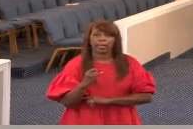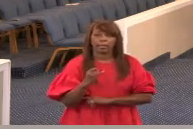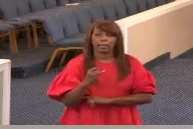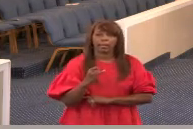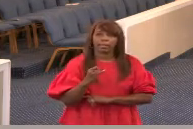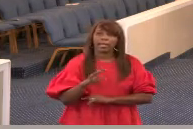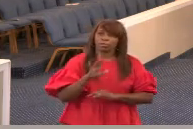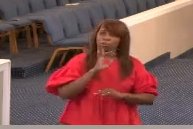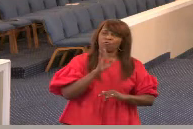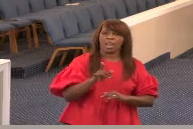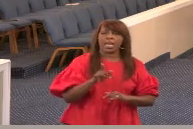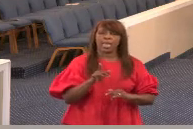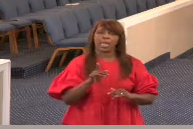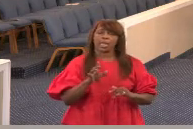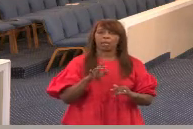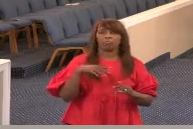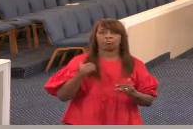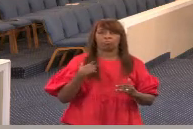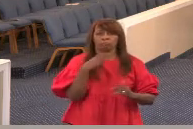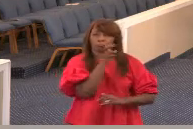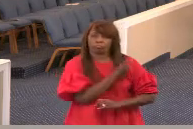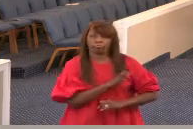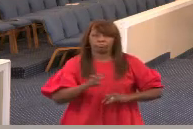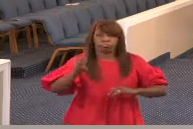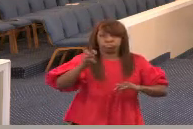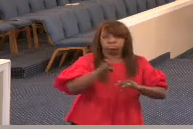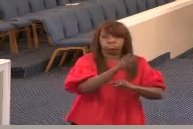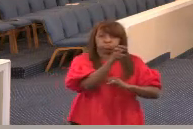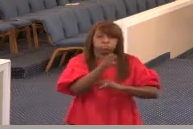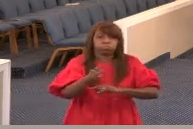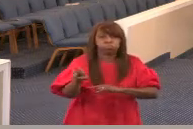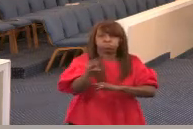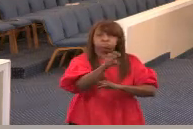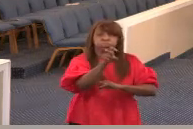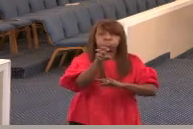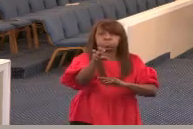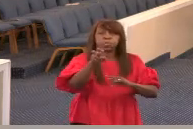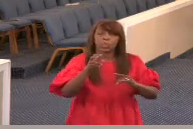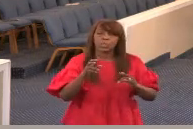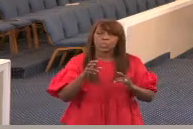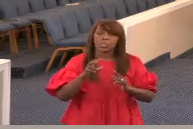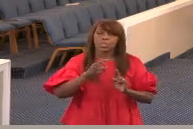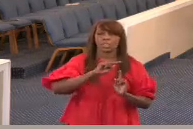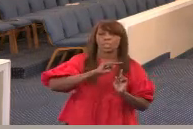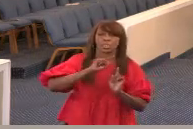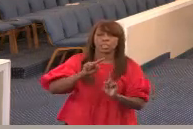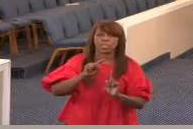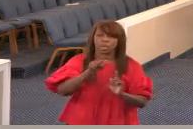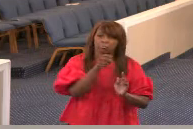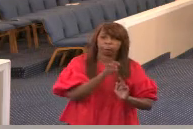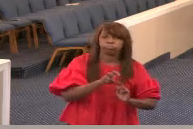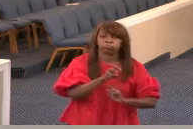There's a long journey ahead, and as he's preparing to go forward,